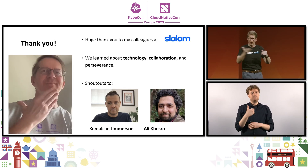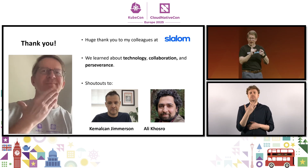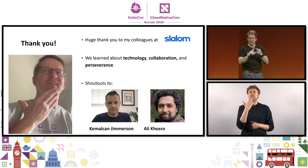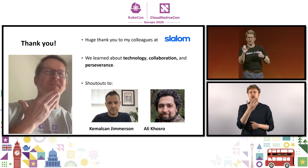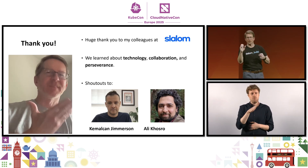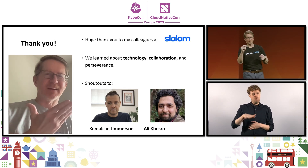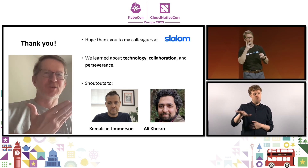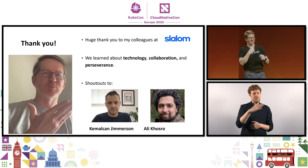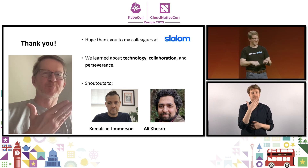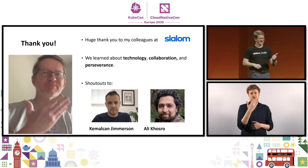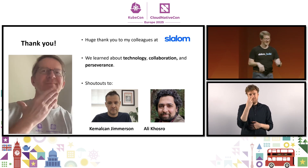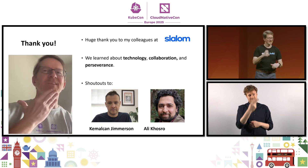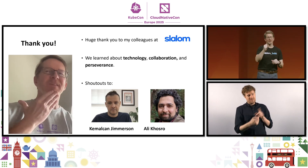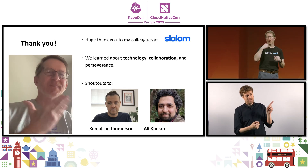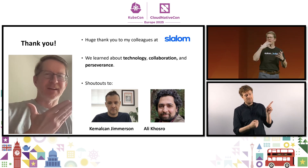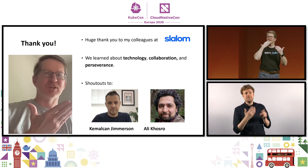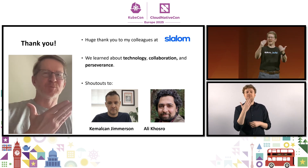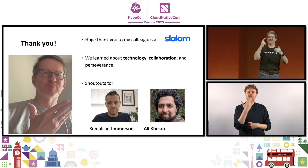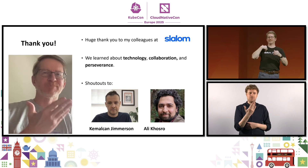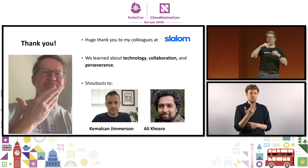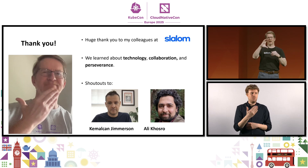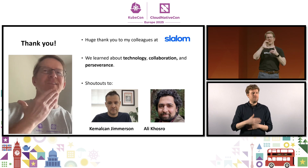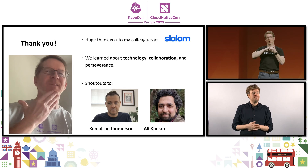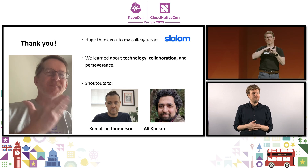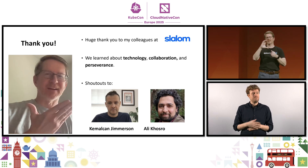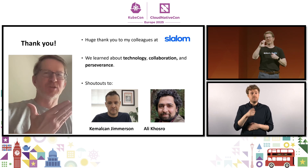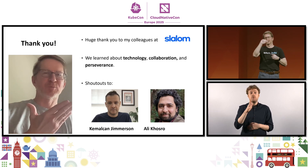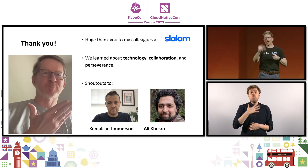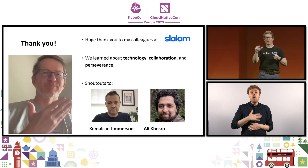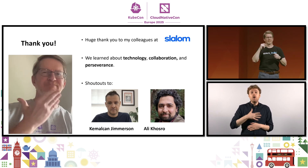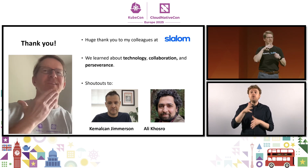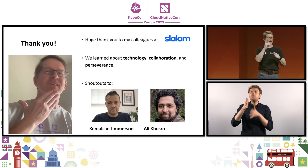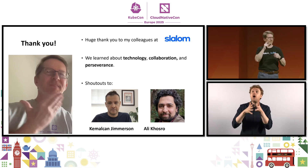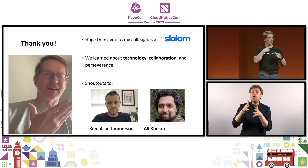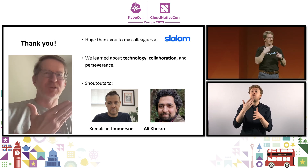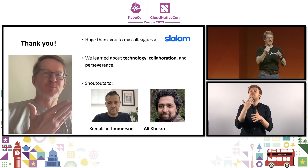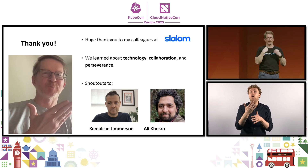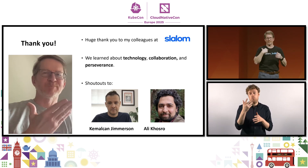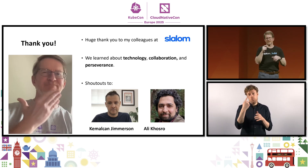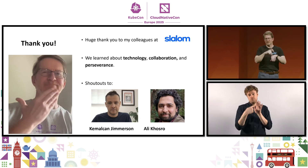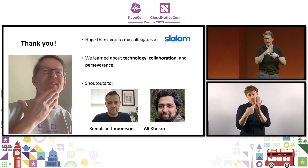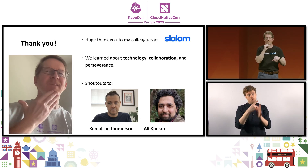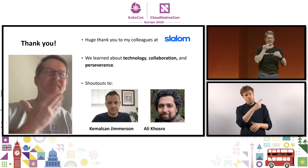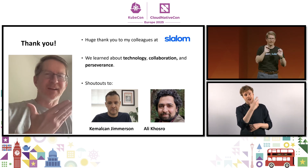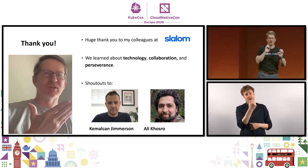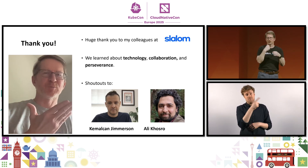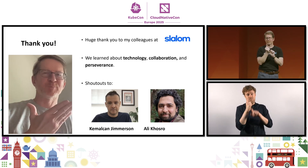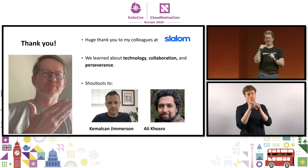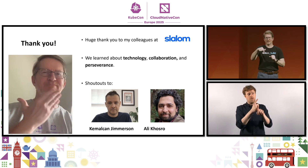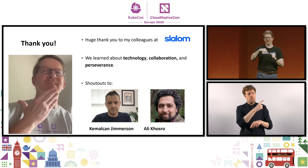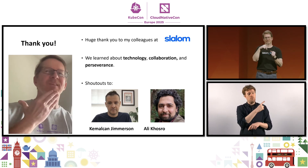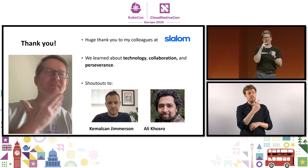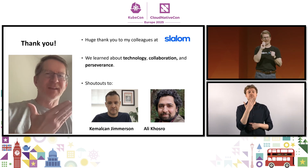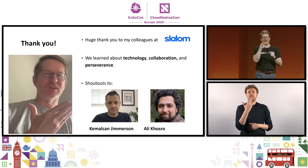like. So you're welcome to find me a little bit more about that. I also wanted to shout out